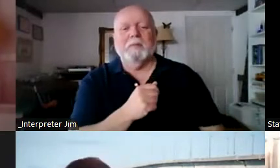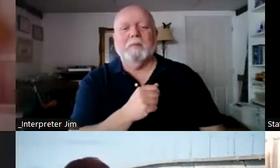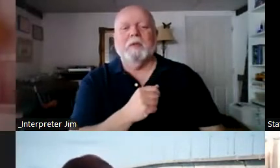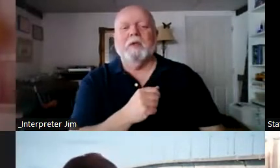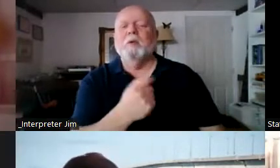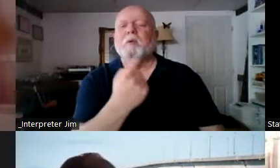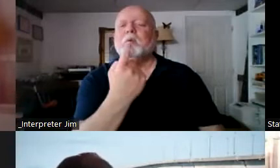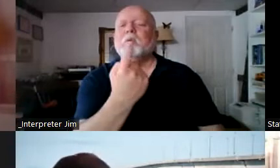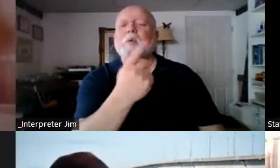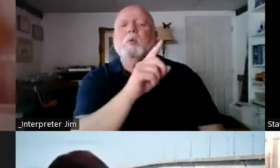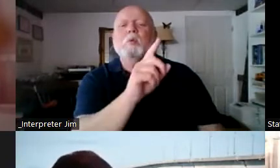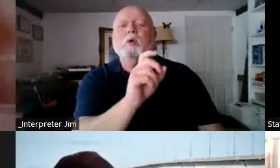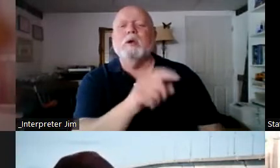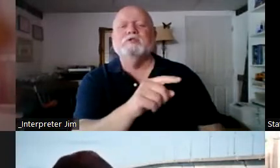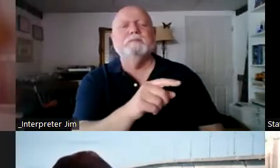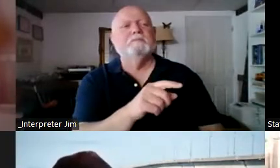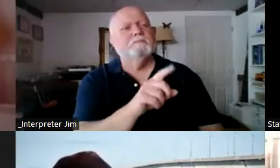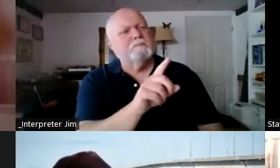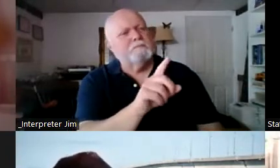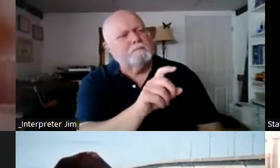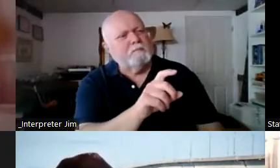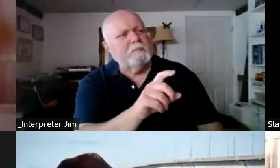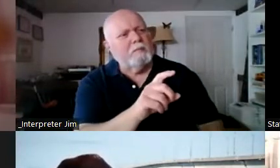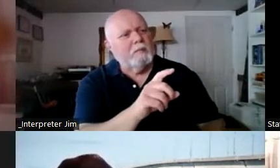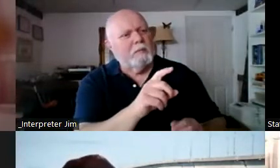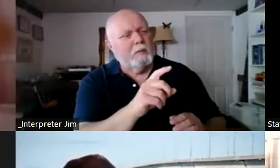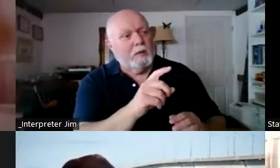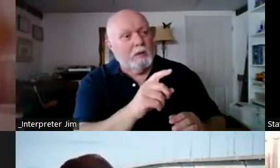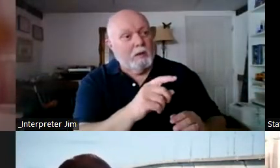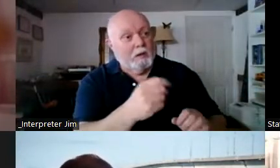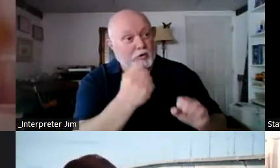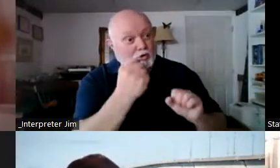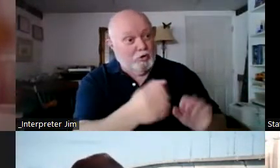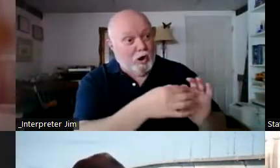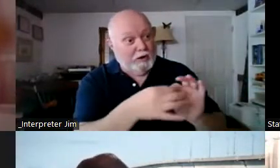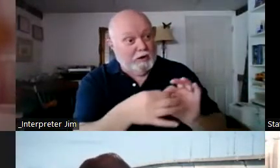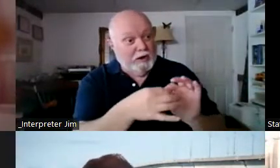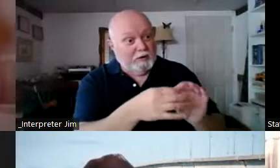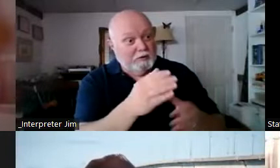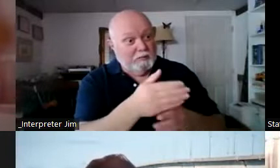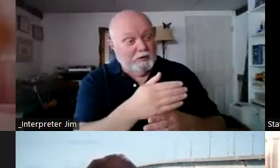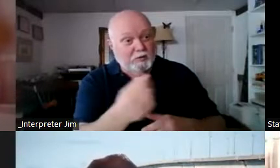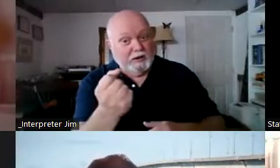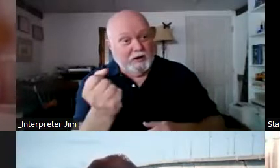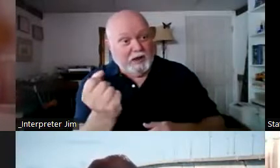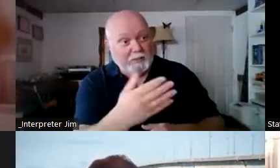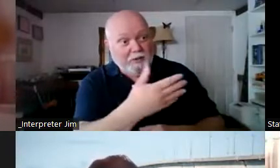a question. It said, "Is there a high co-occurrence of gambling and